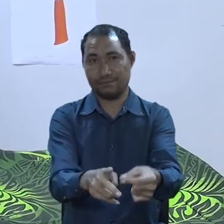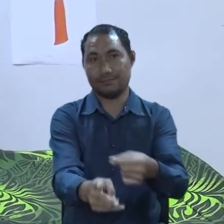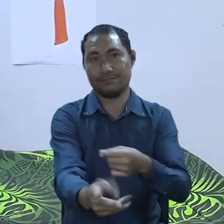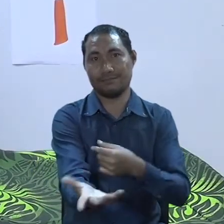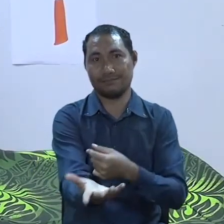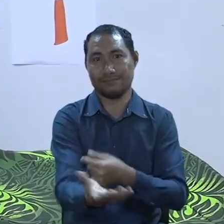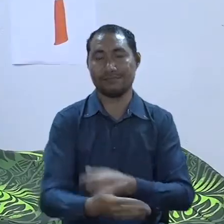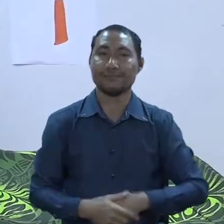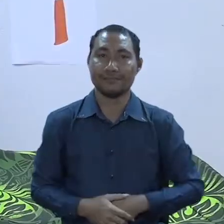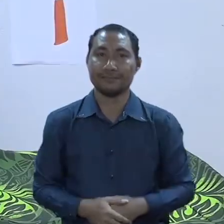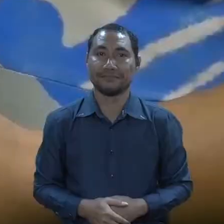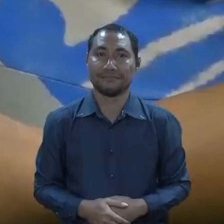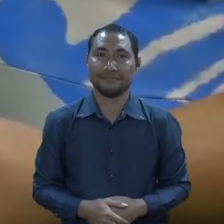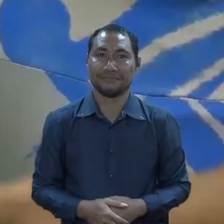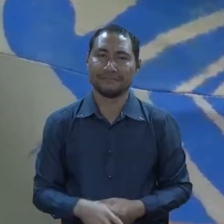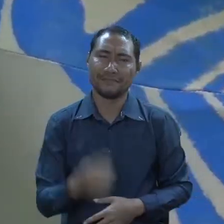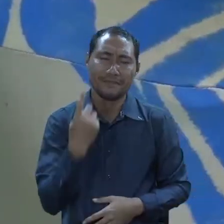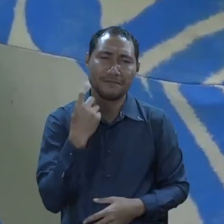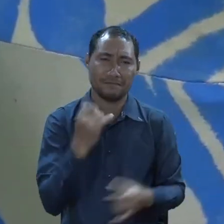scissors.